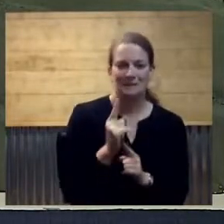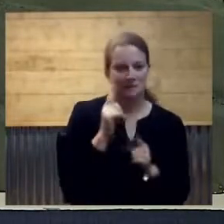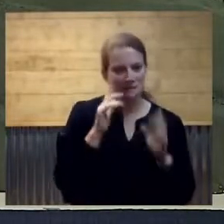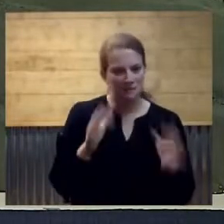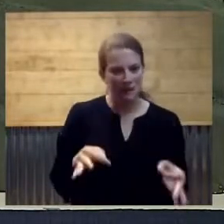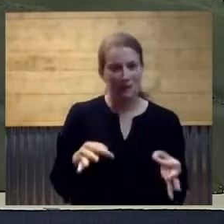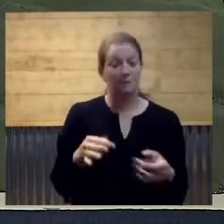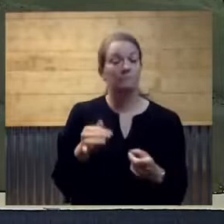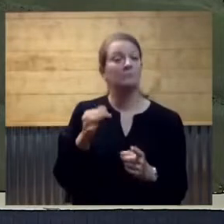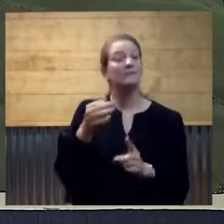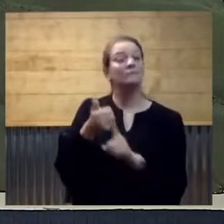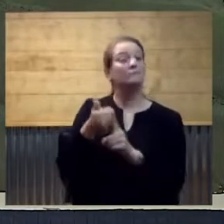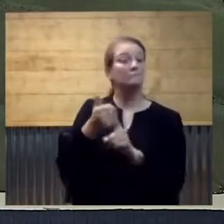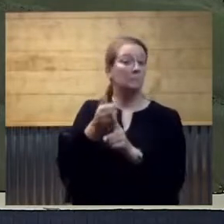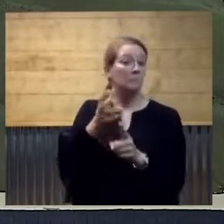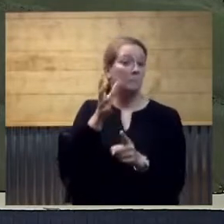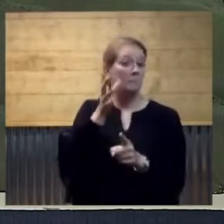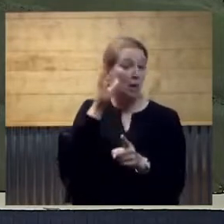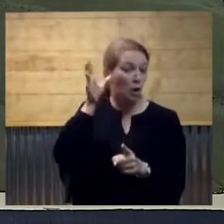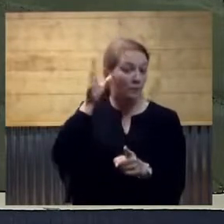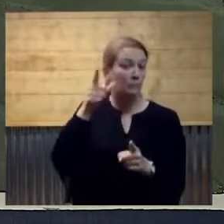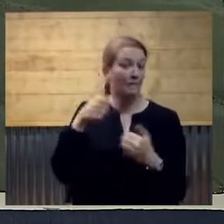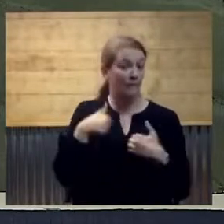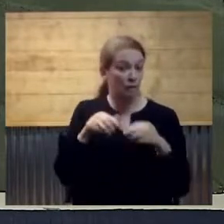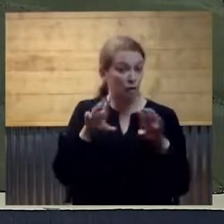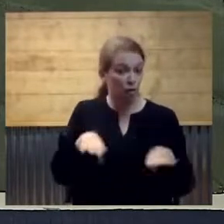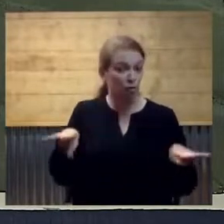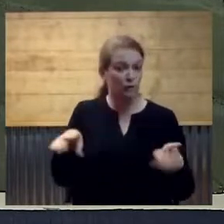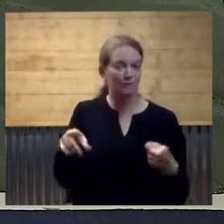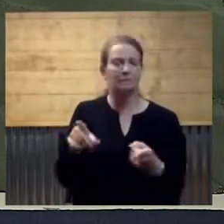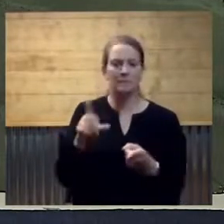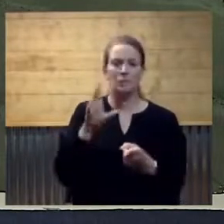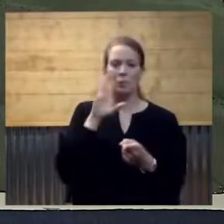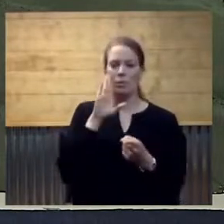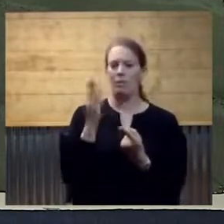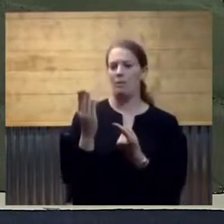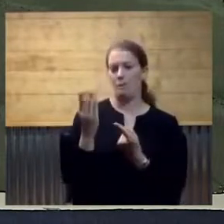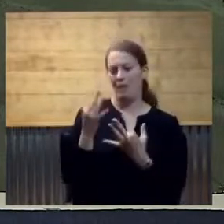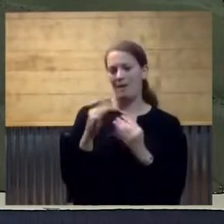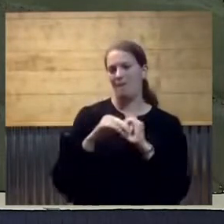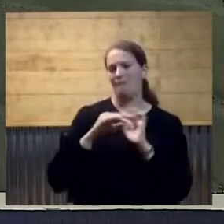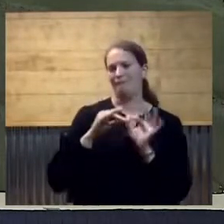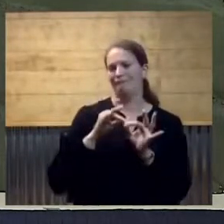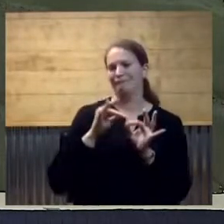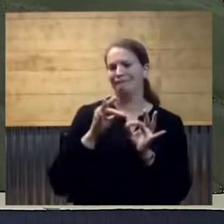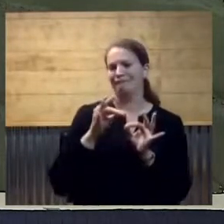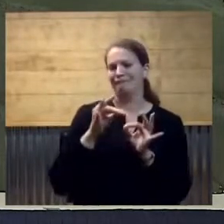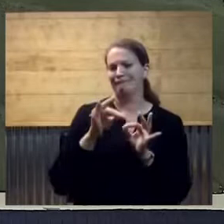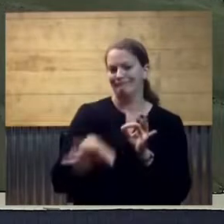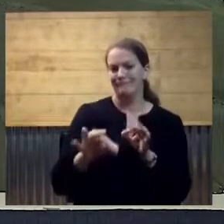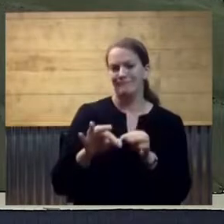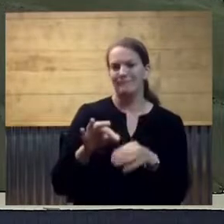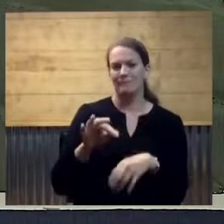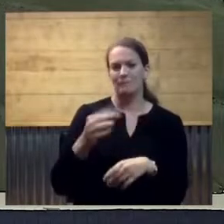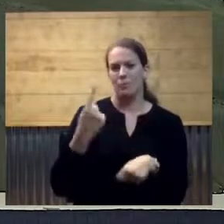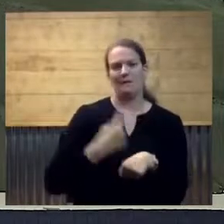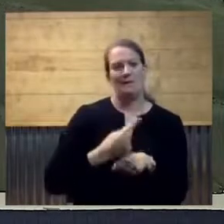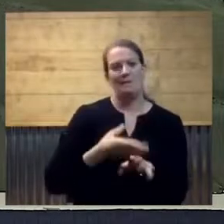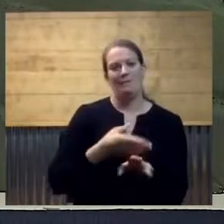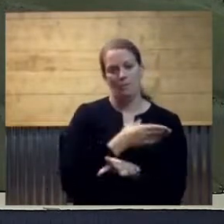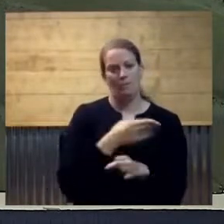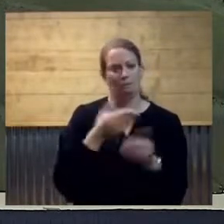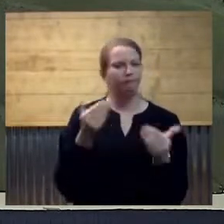the night before, and you're going to get the data the night before. I don't have the luxury of waiting for the night